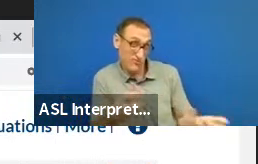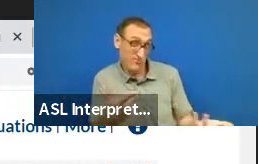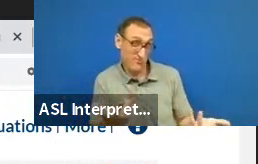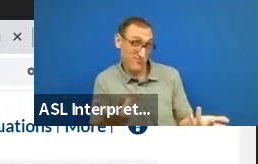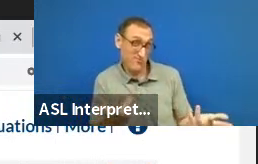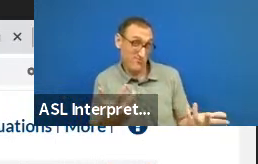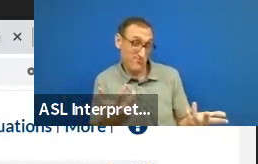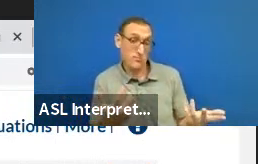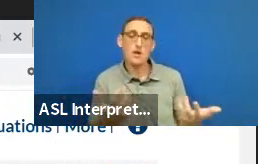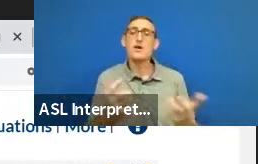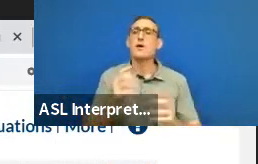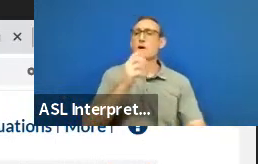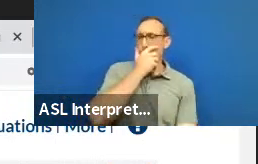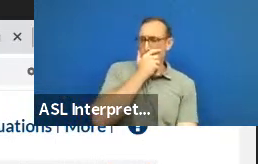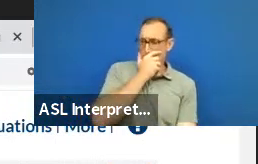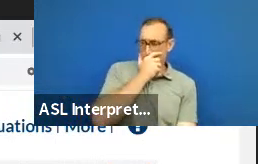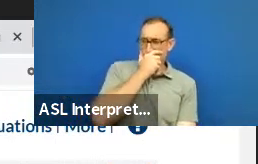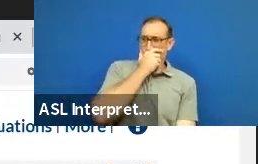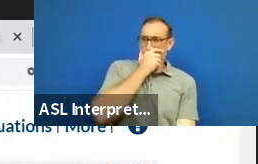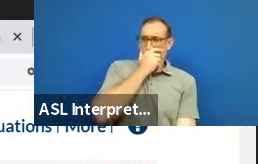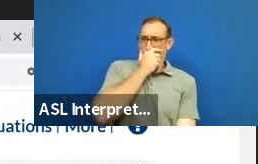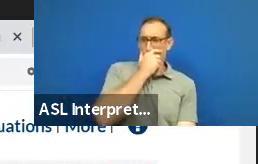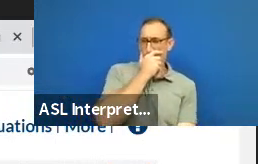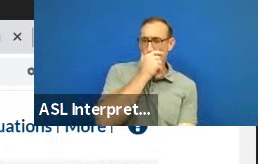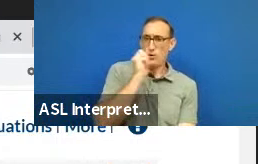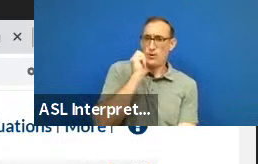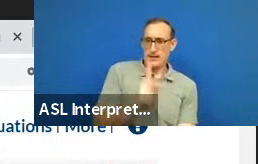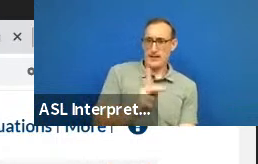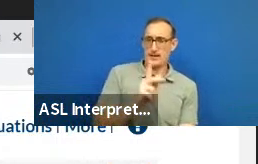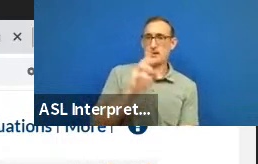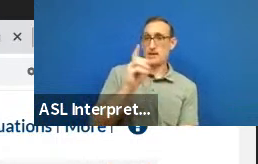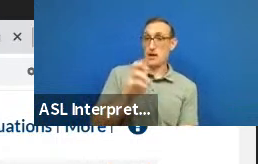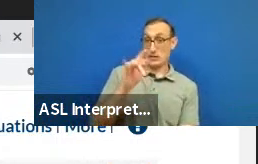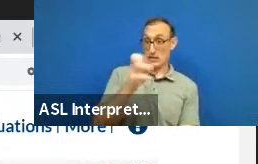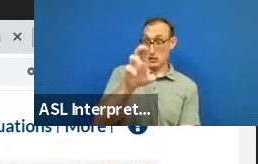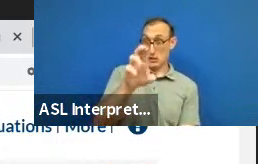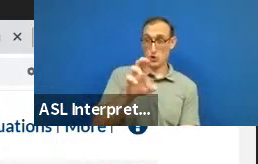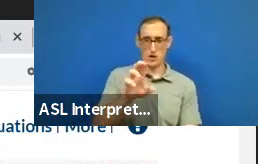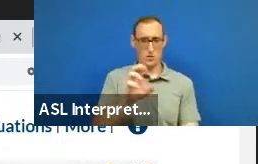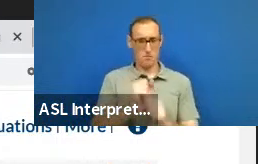So just to clarify what I think that Linda is saying, Linda, you are saying that you would like